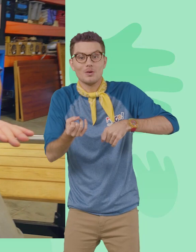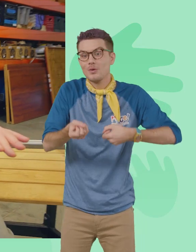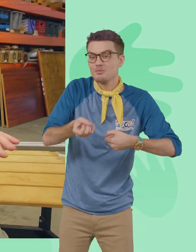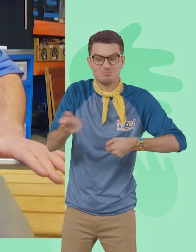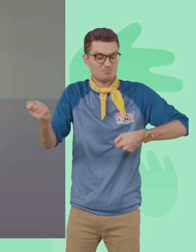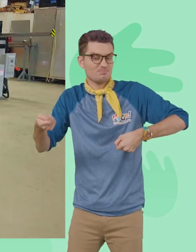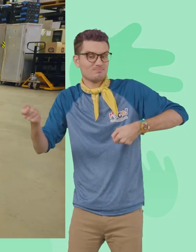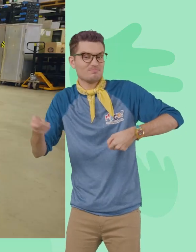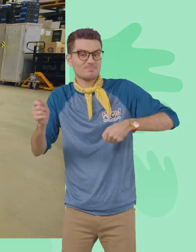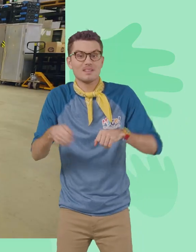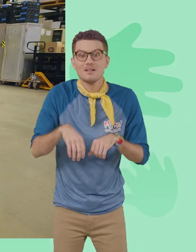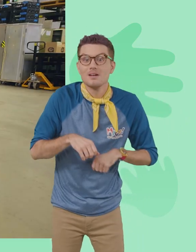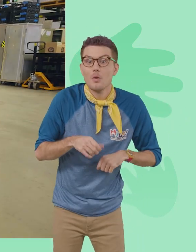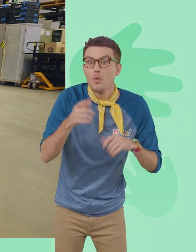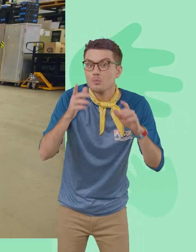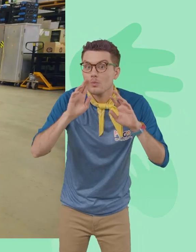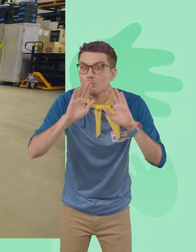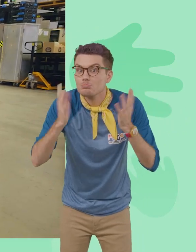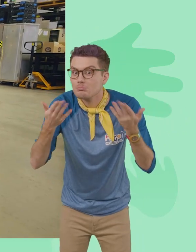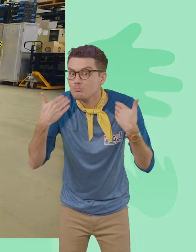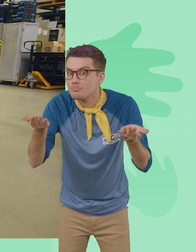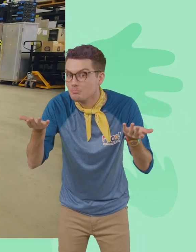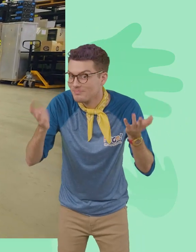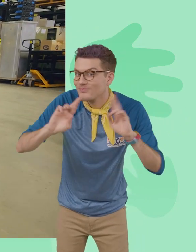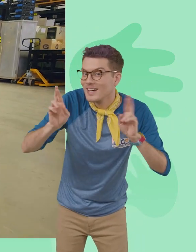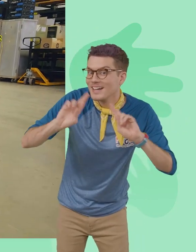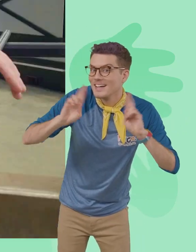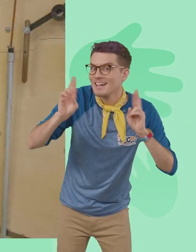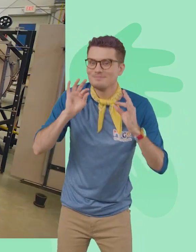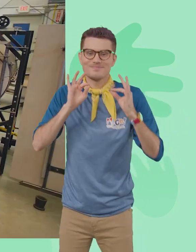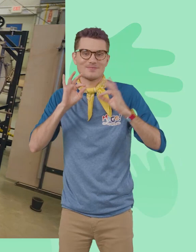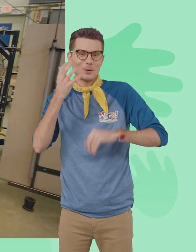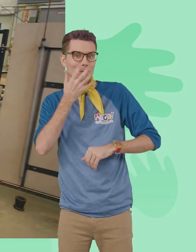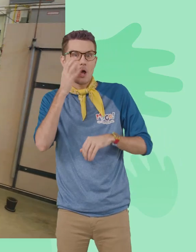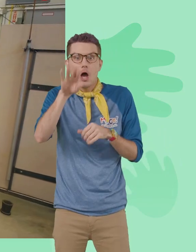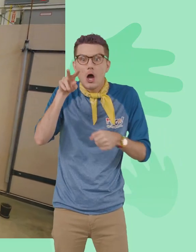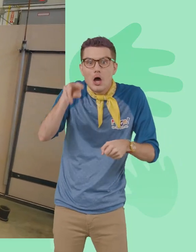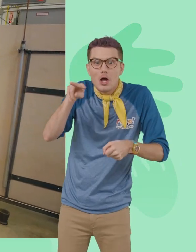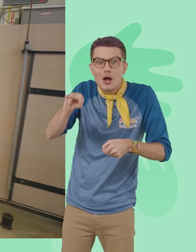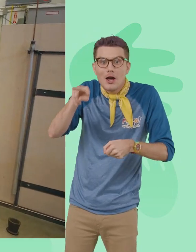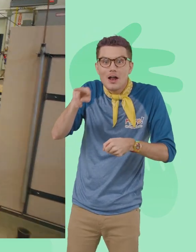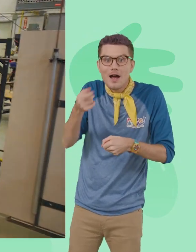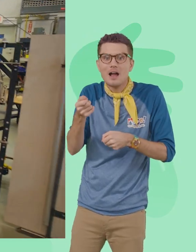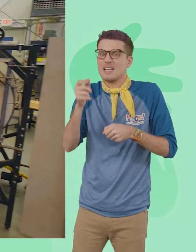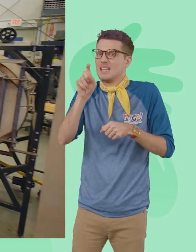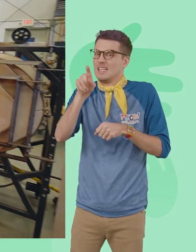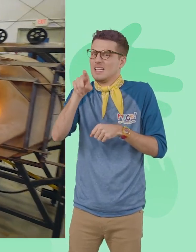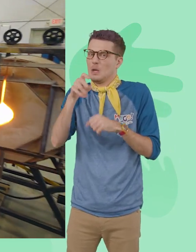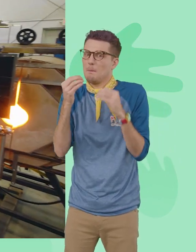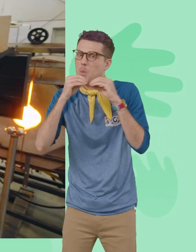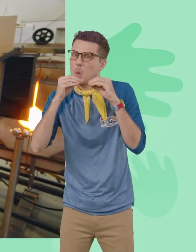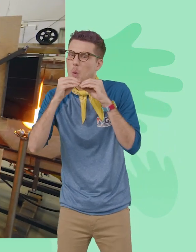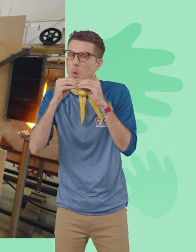All right. Whoa. Look at that. I'll do a little bit more shaping. Can you tell that it's a